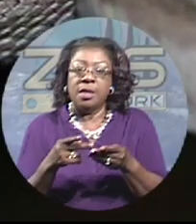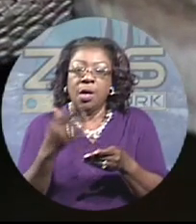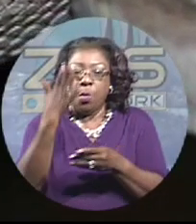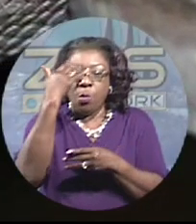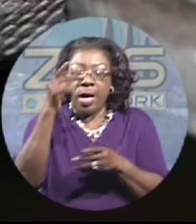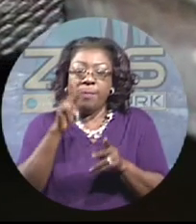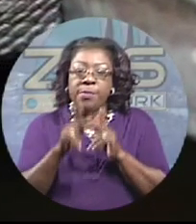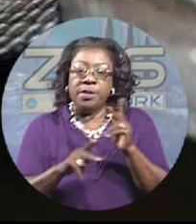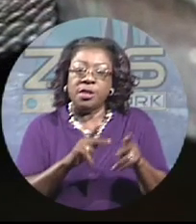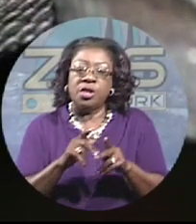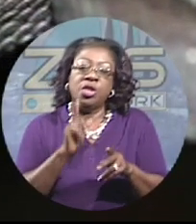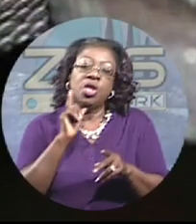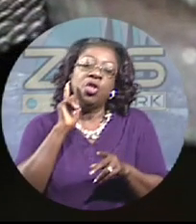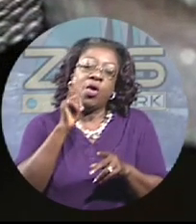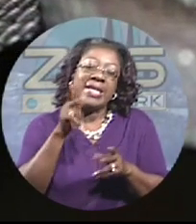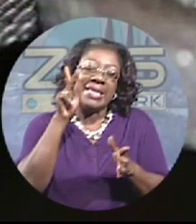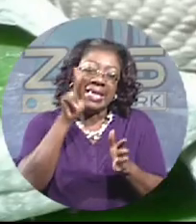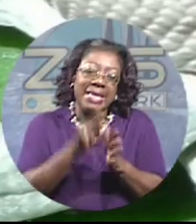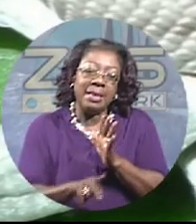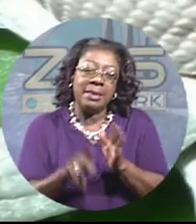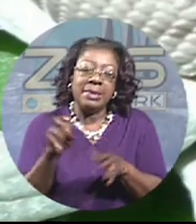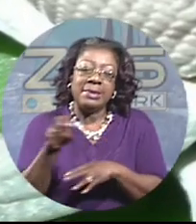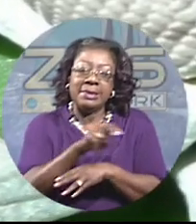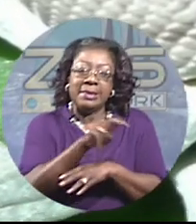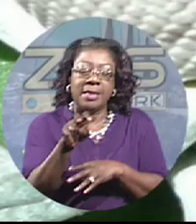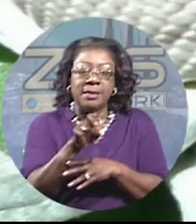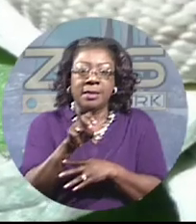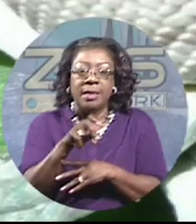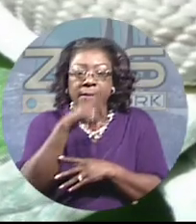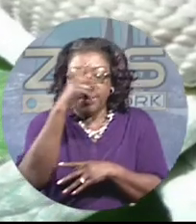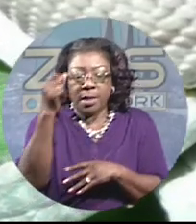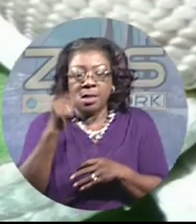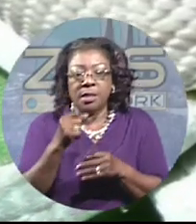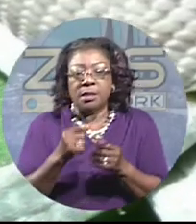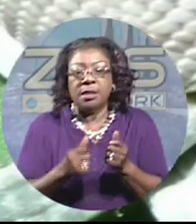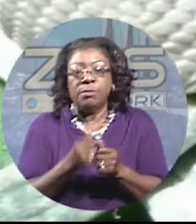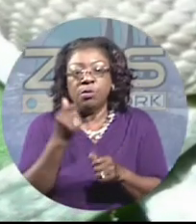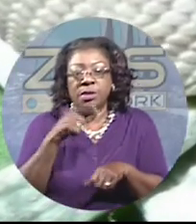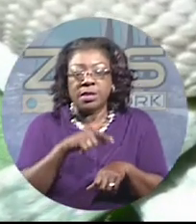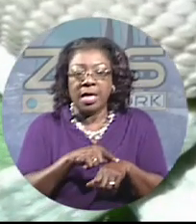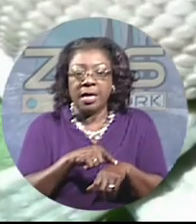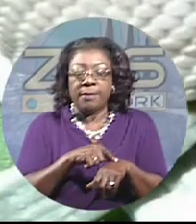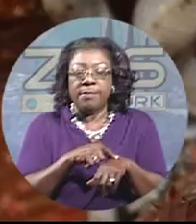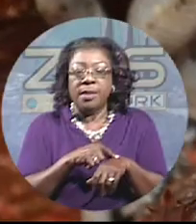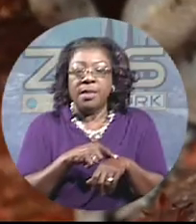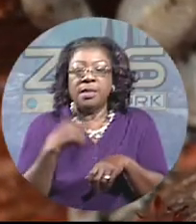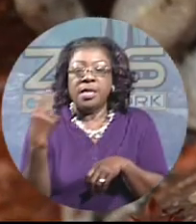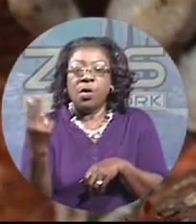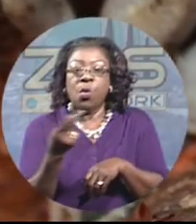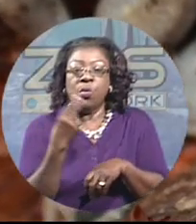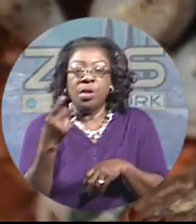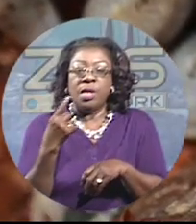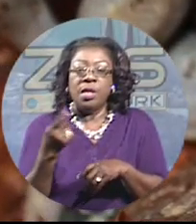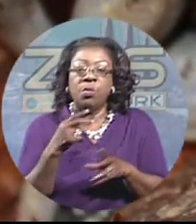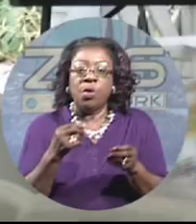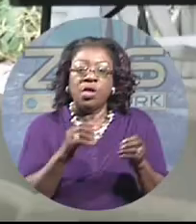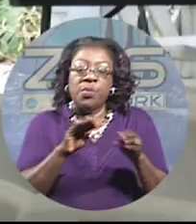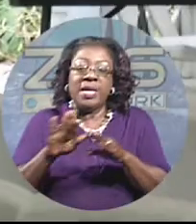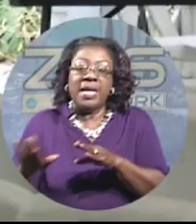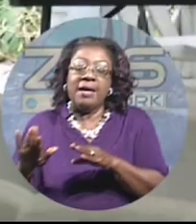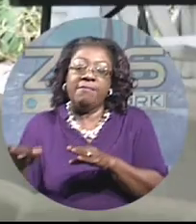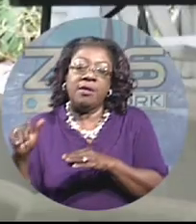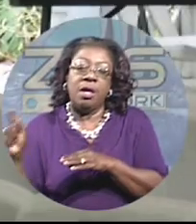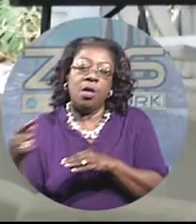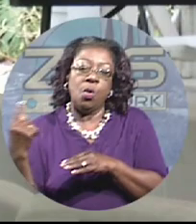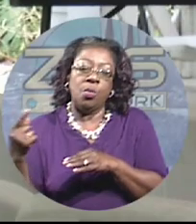persons should not kill snakes instinctively, because in most instances, they too only want to be left alone.